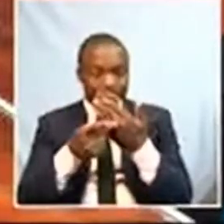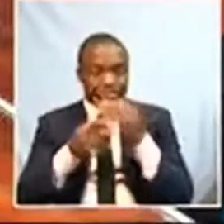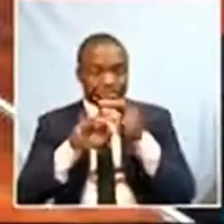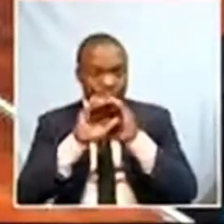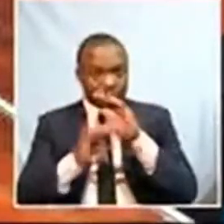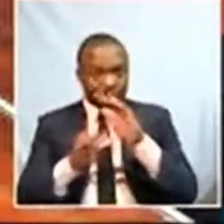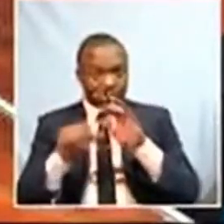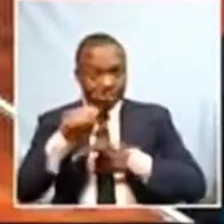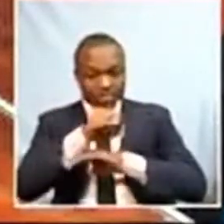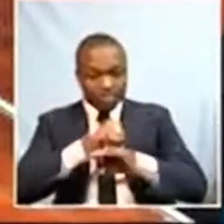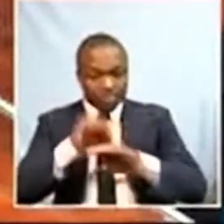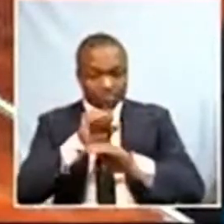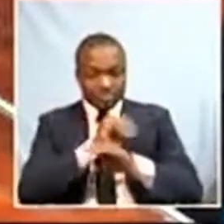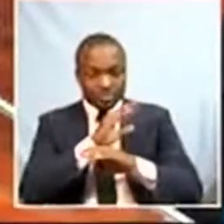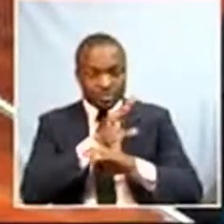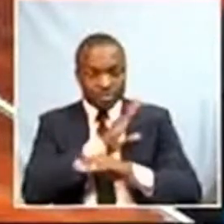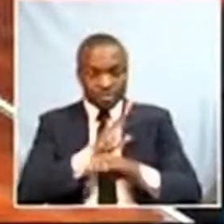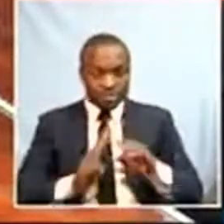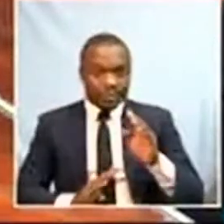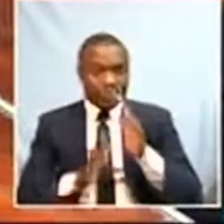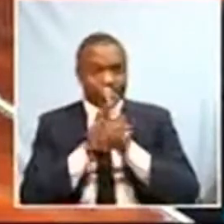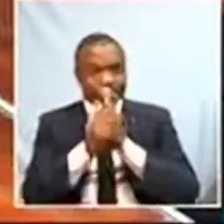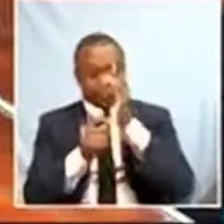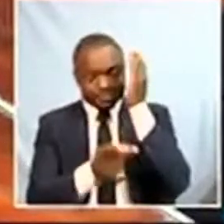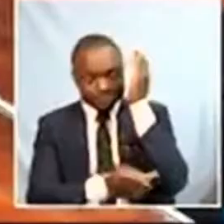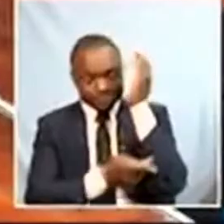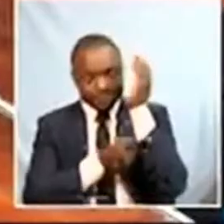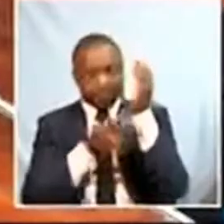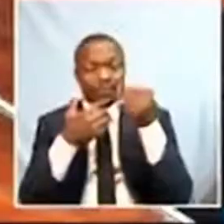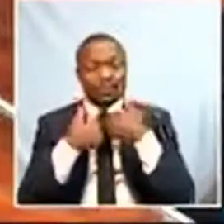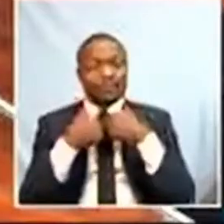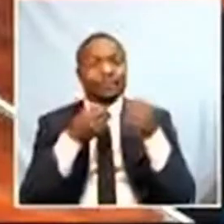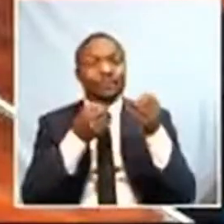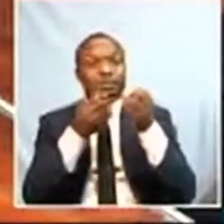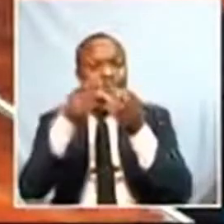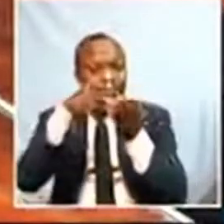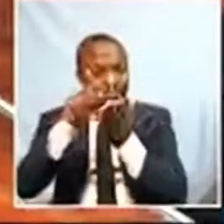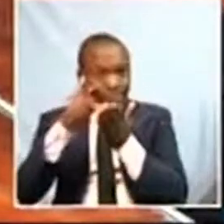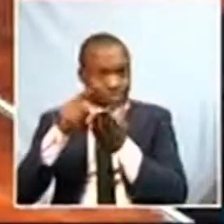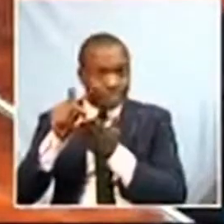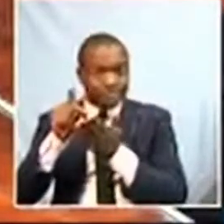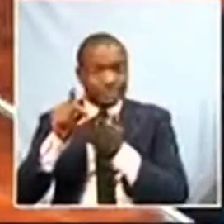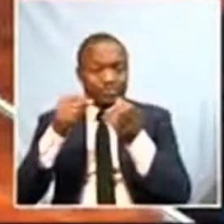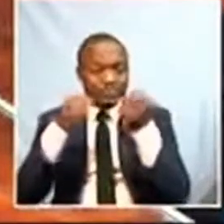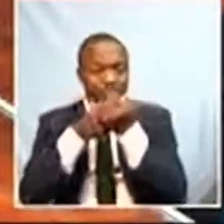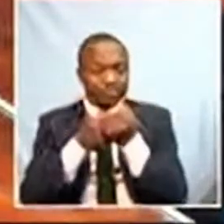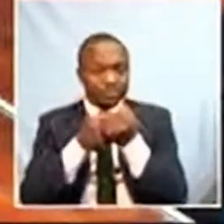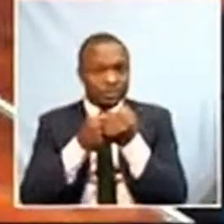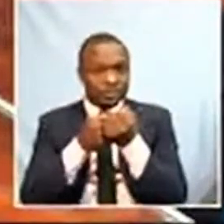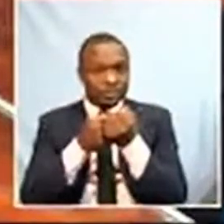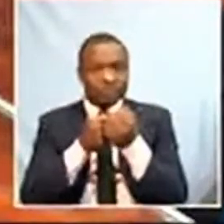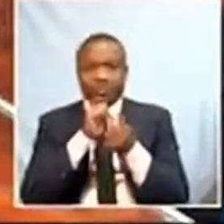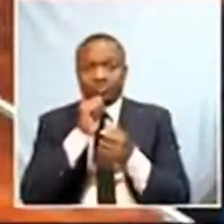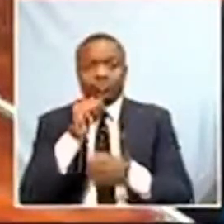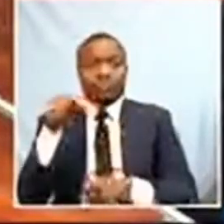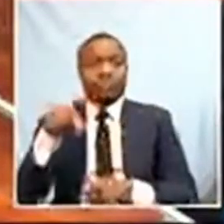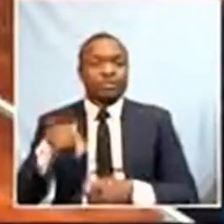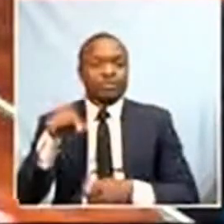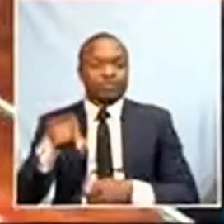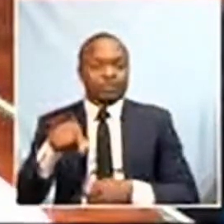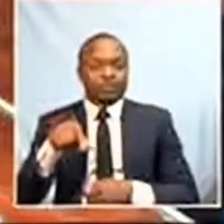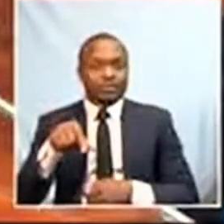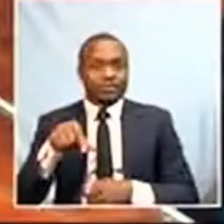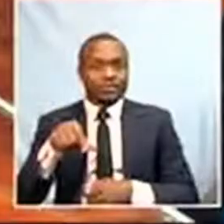secondary boarding and skills development, we had irregular payment of bursaries for ineligible